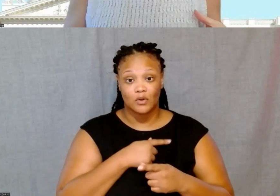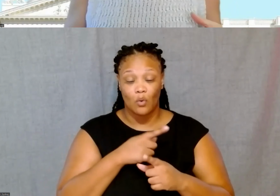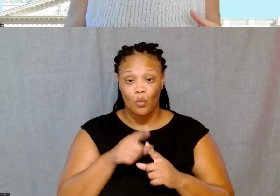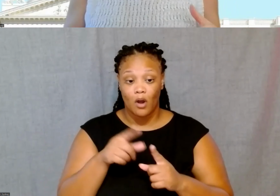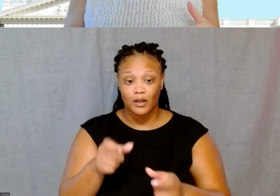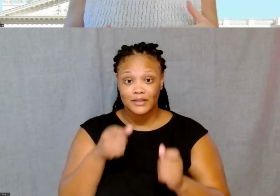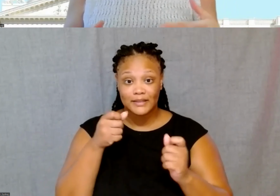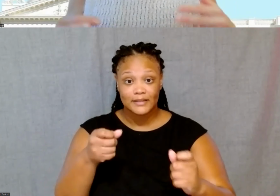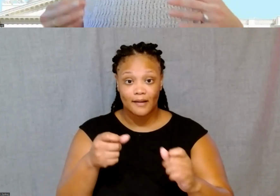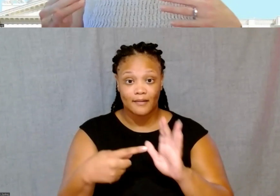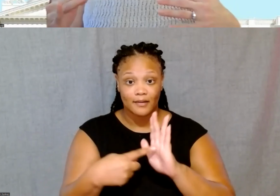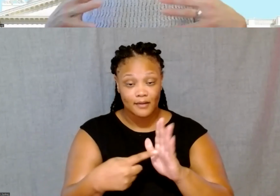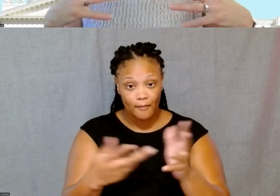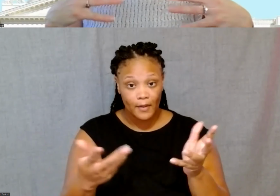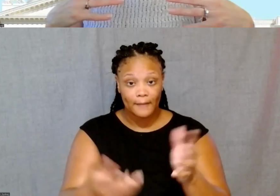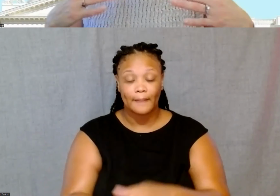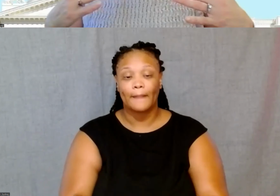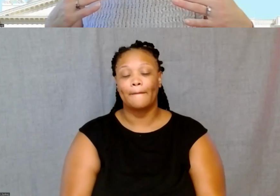is